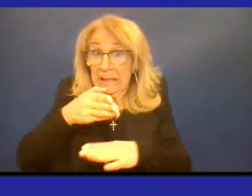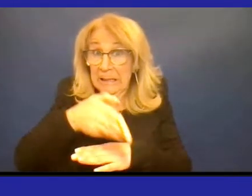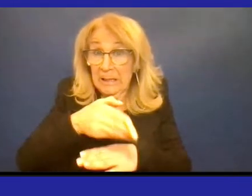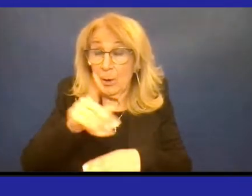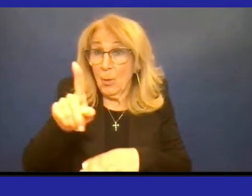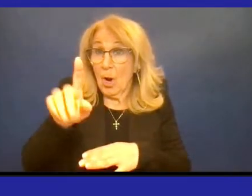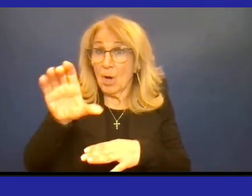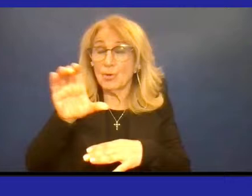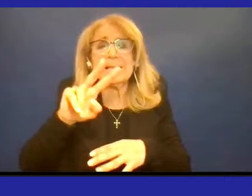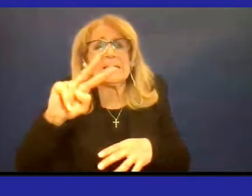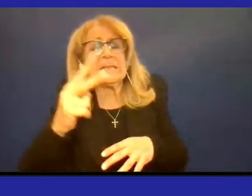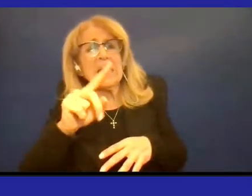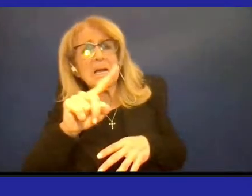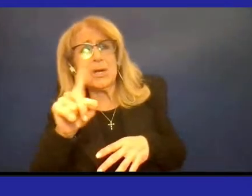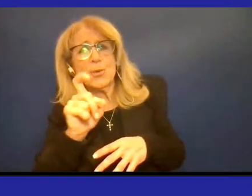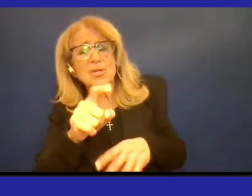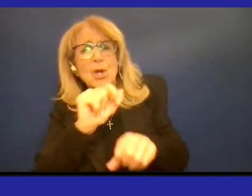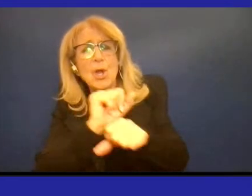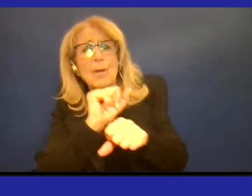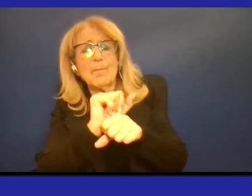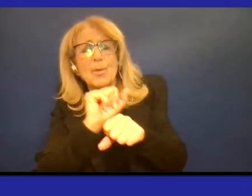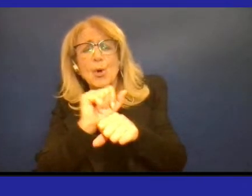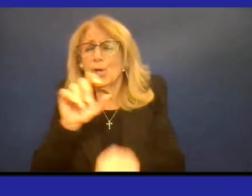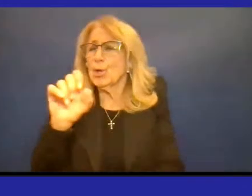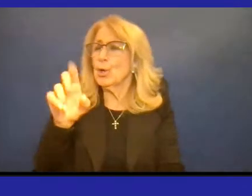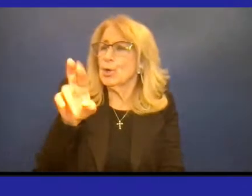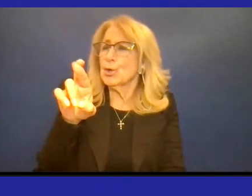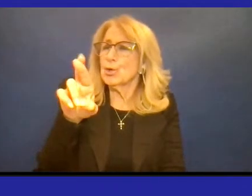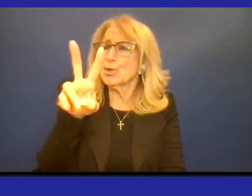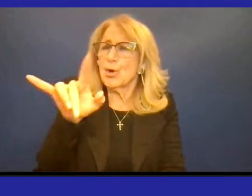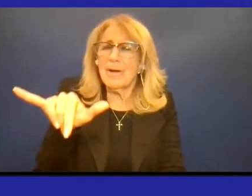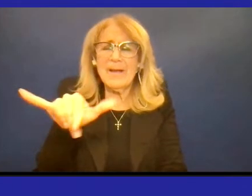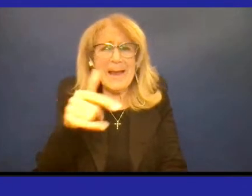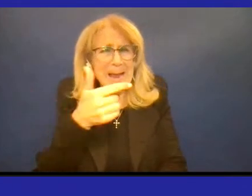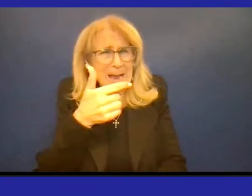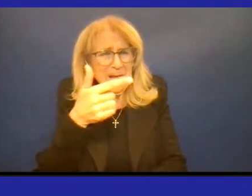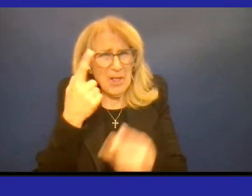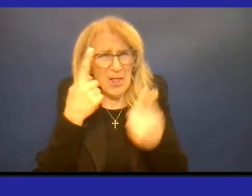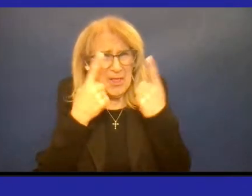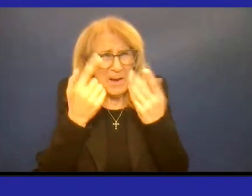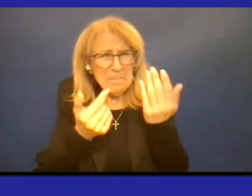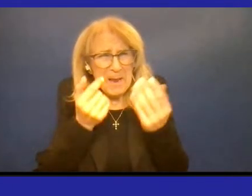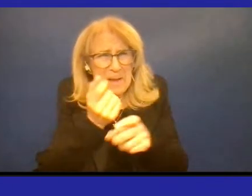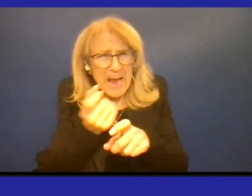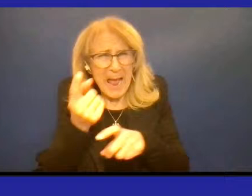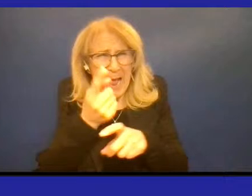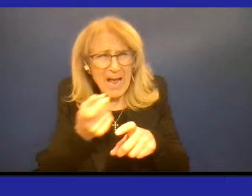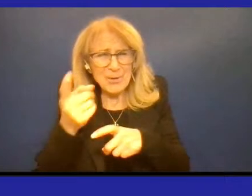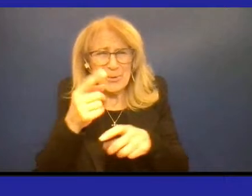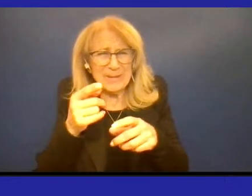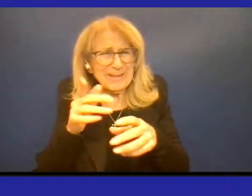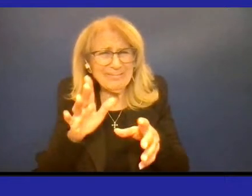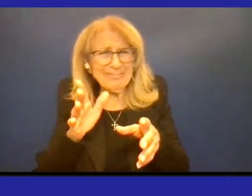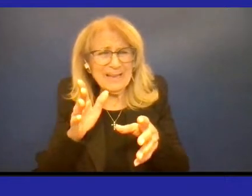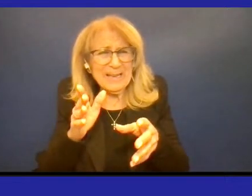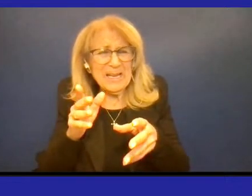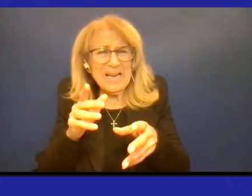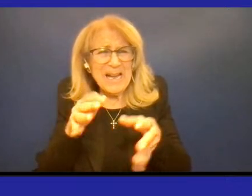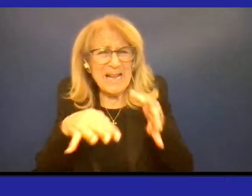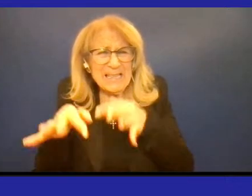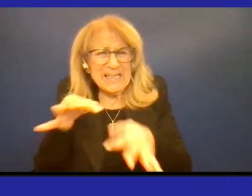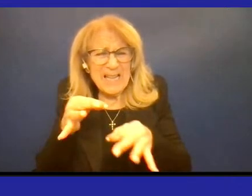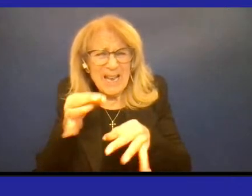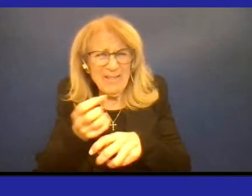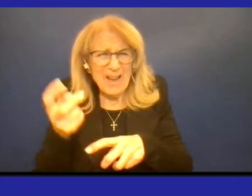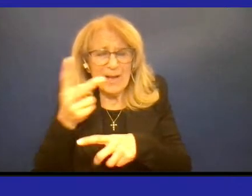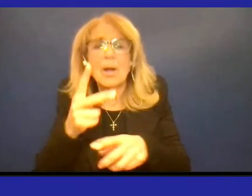question I had is on the employee survey. Is there any thought of maybe doing that annually instead of every other year? Yeah, it was a big discussion. A lot